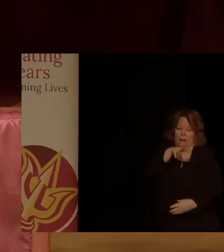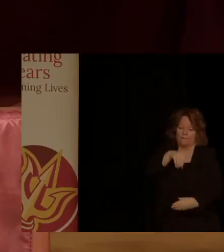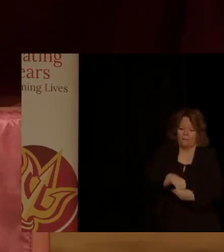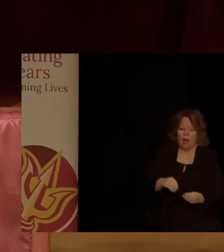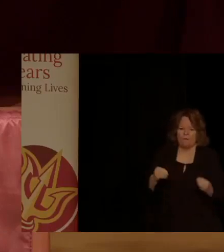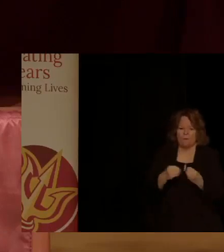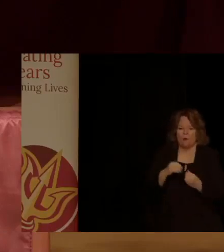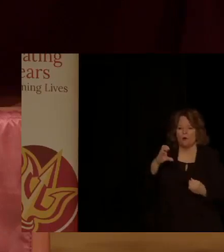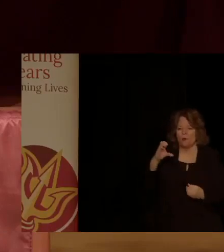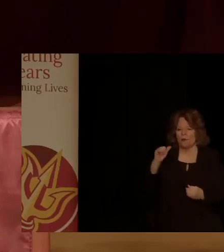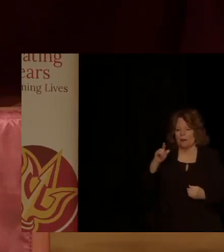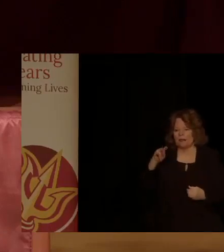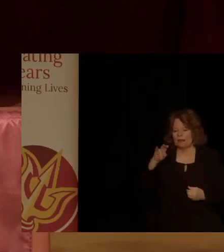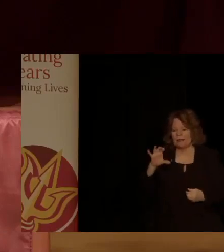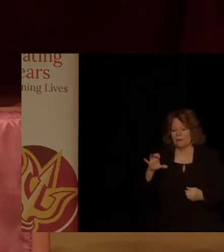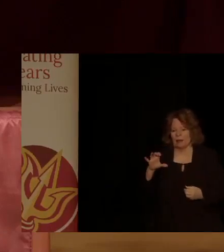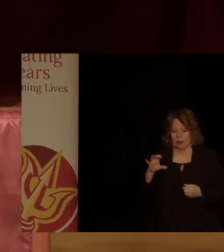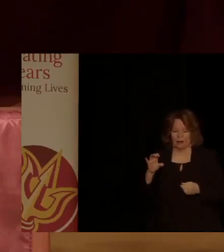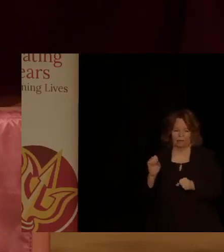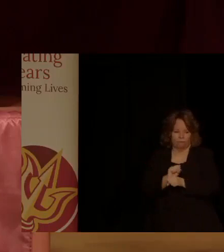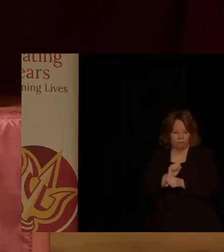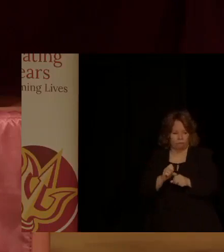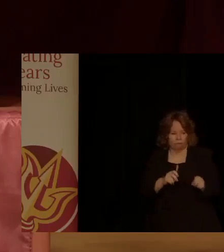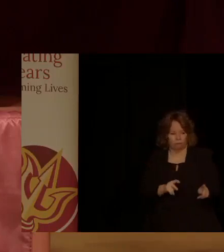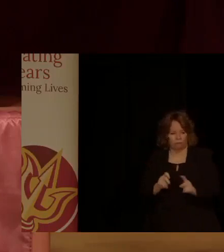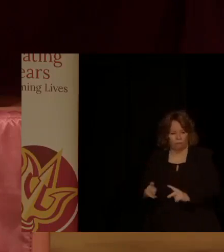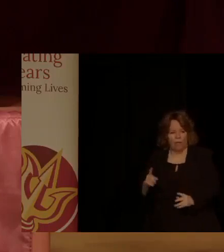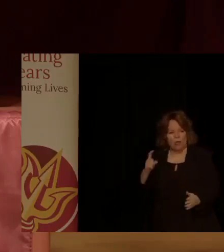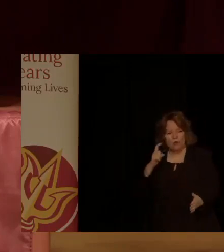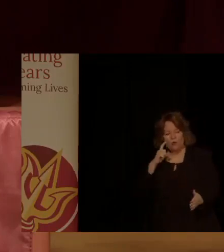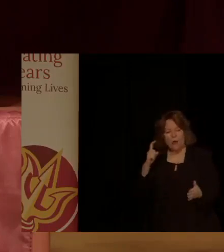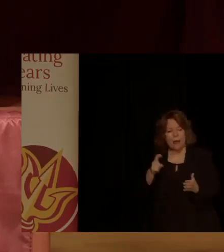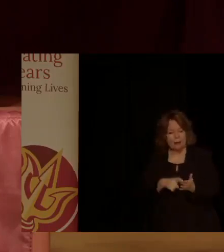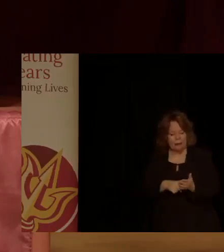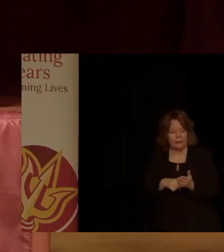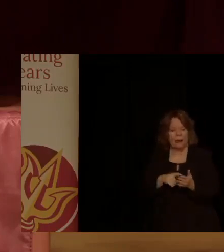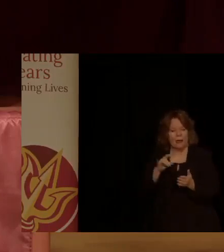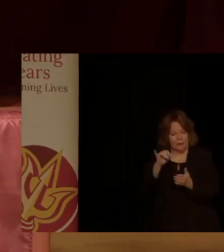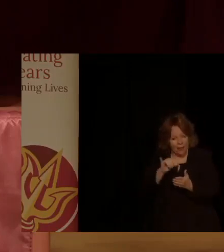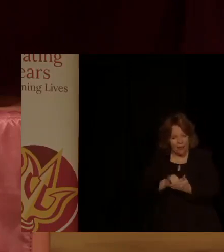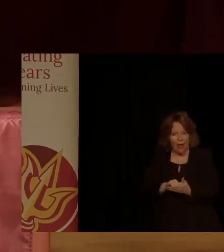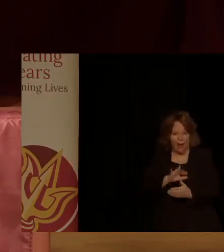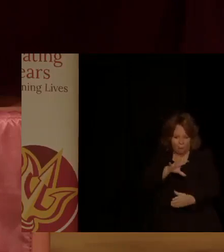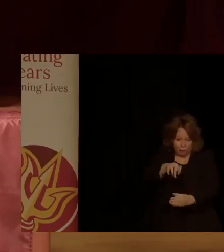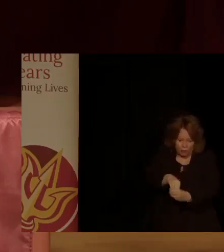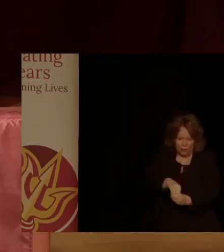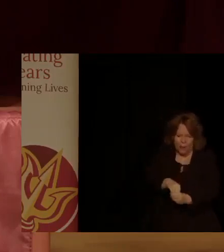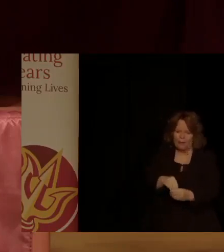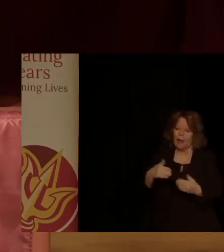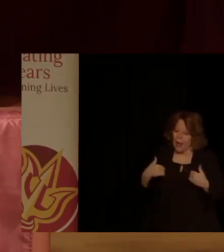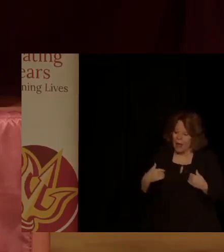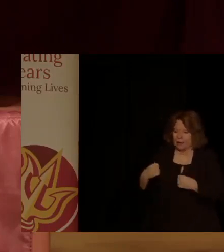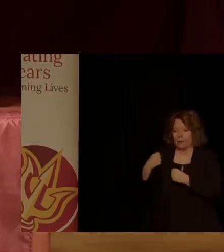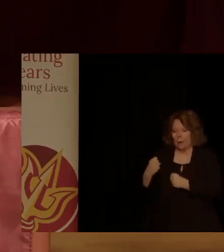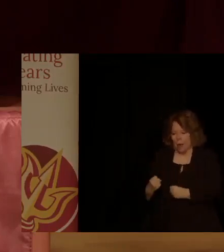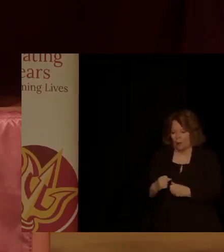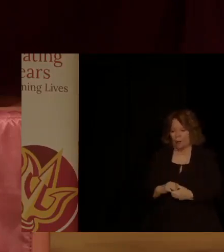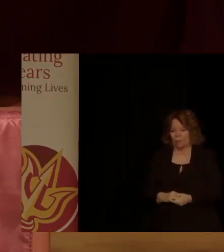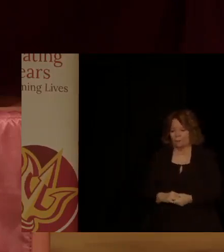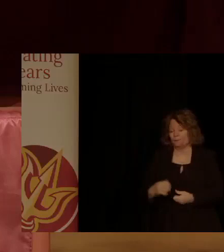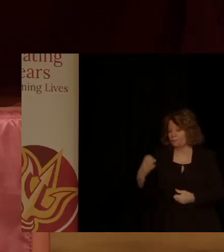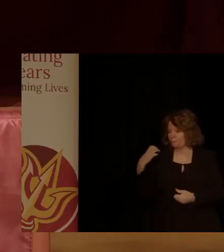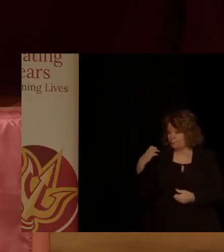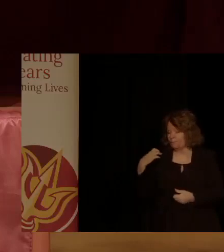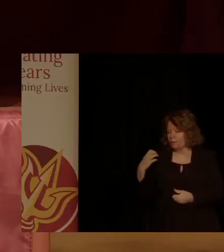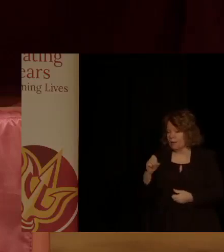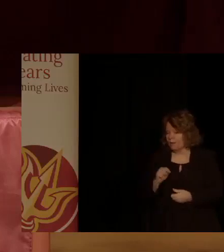political activities and to recognize the power of simple participation. As the chair of the St. Louis County Youth